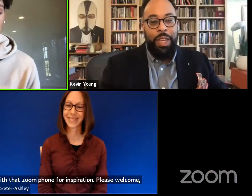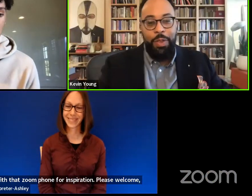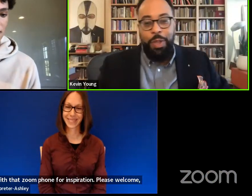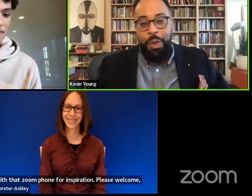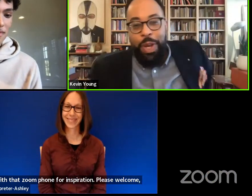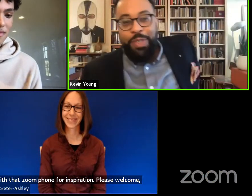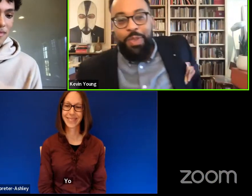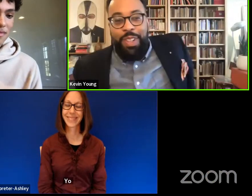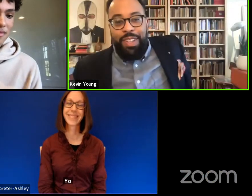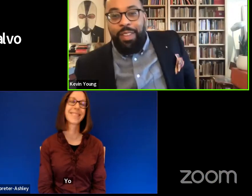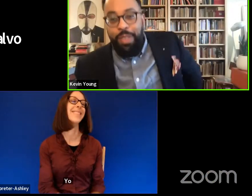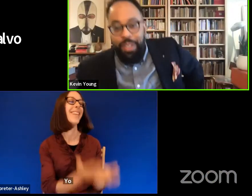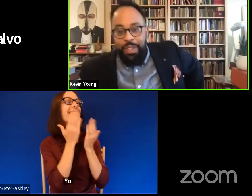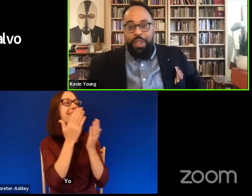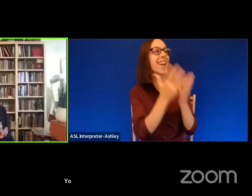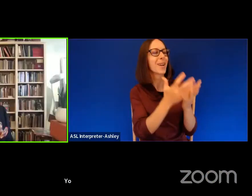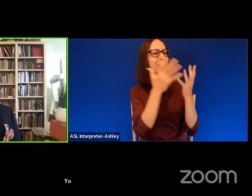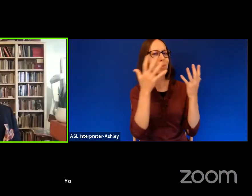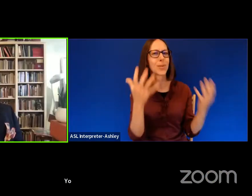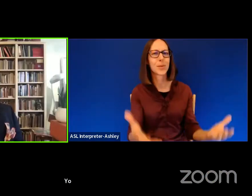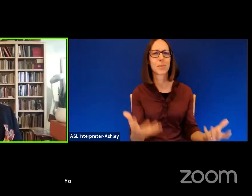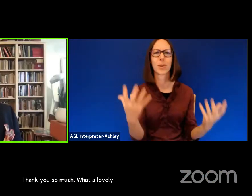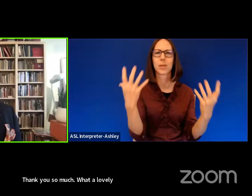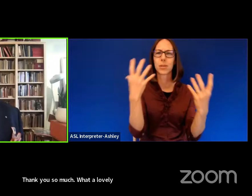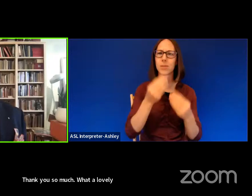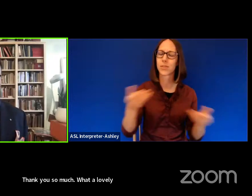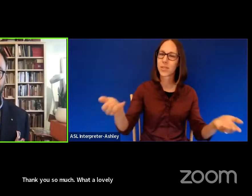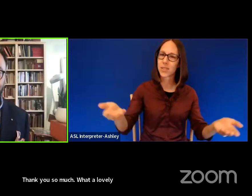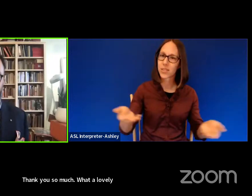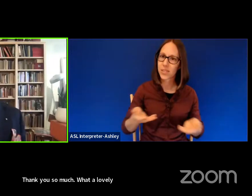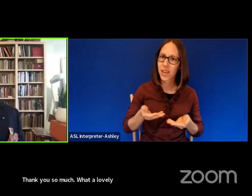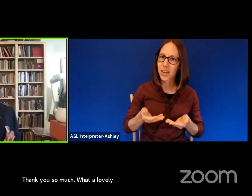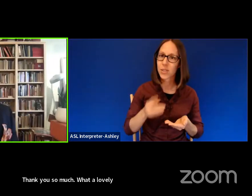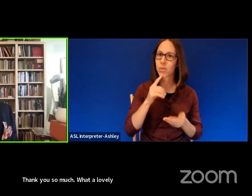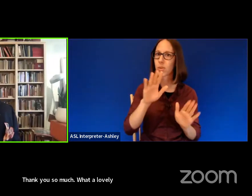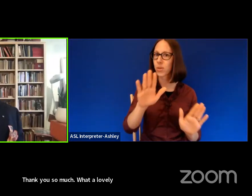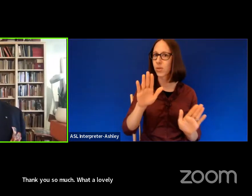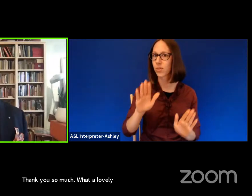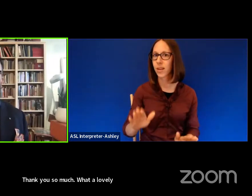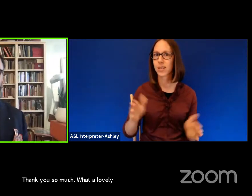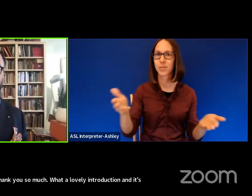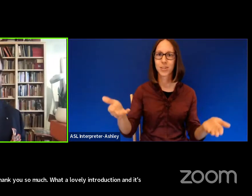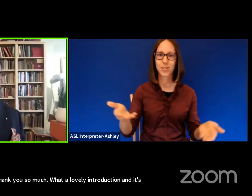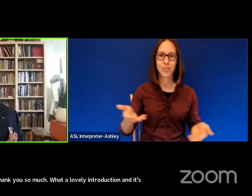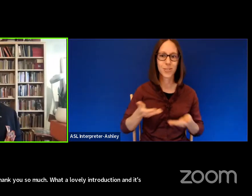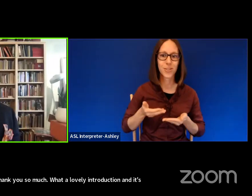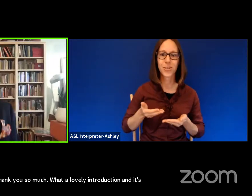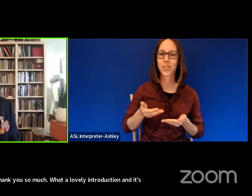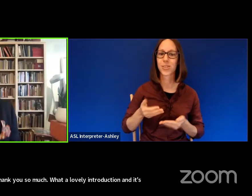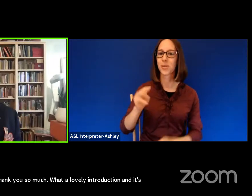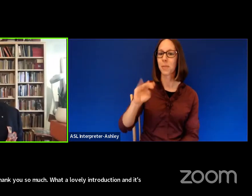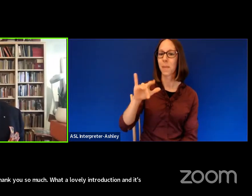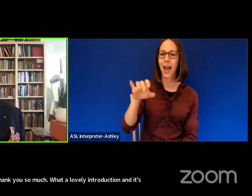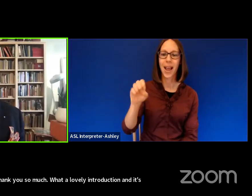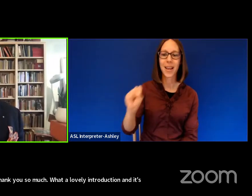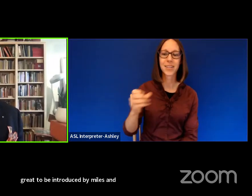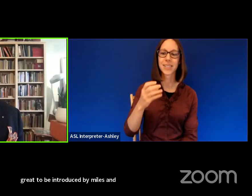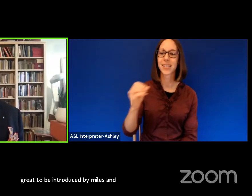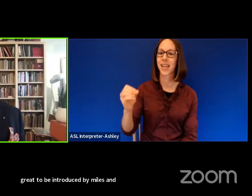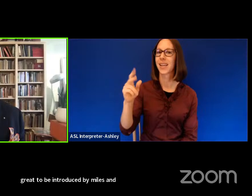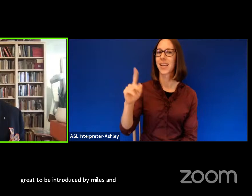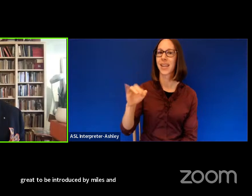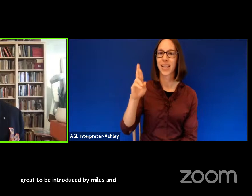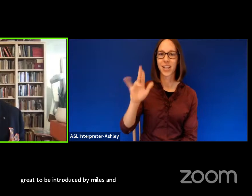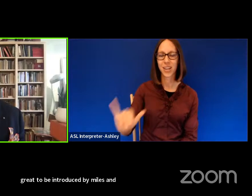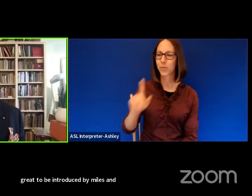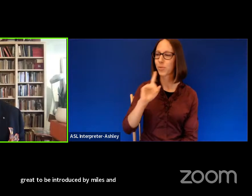Thank you so much. What a lovely introduction, and it's great to be introduced by Miles and Carrie. It's